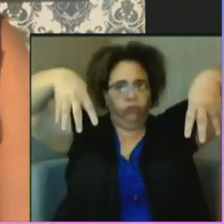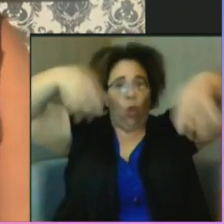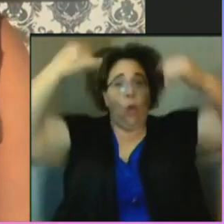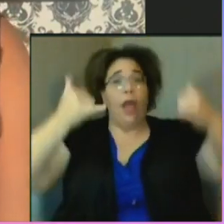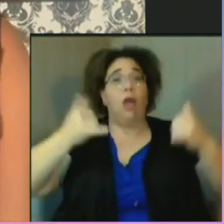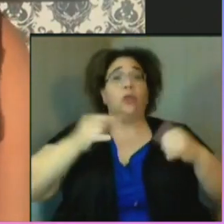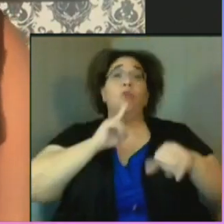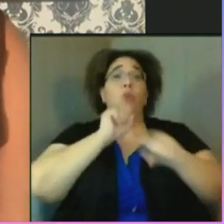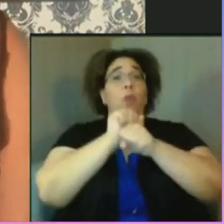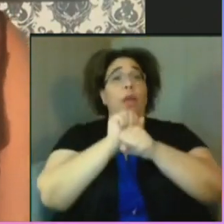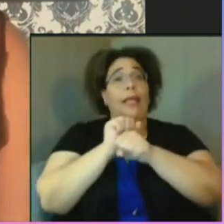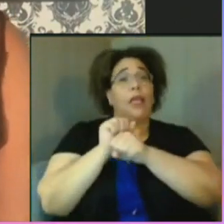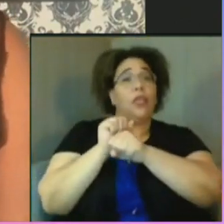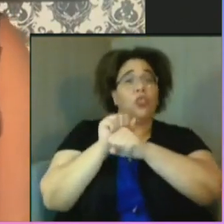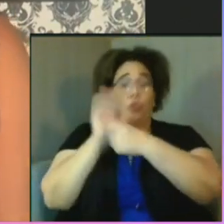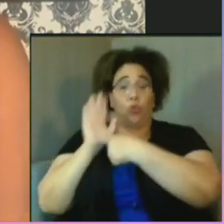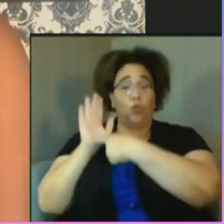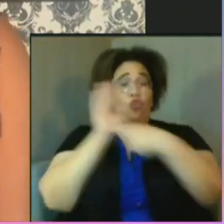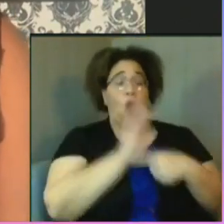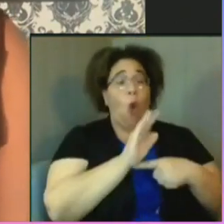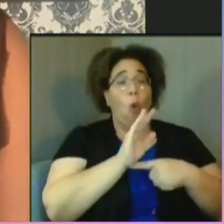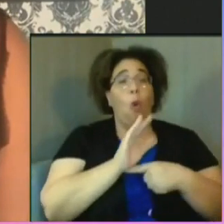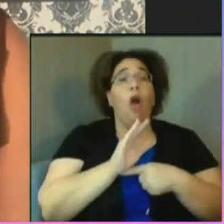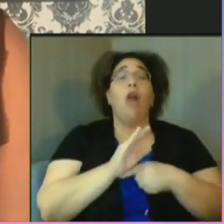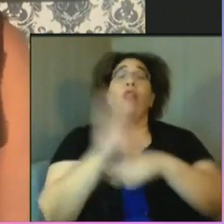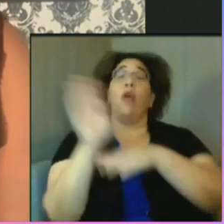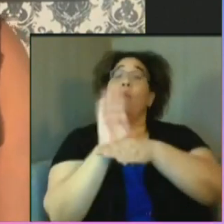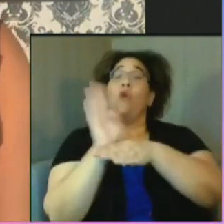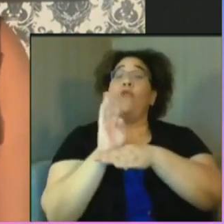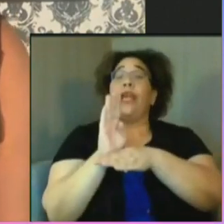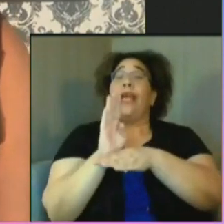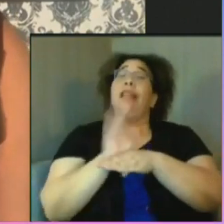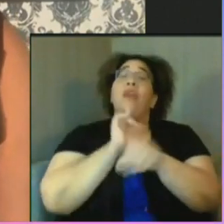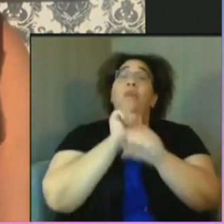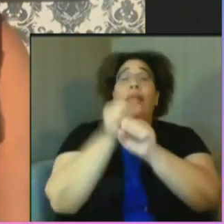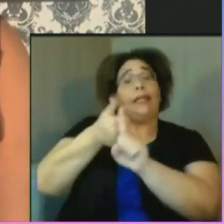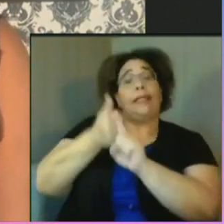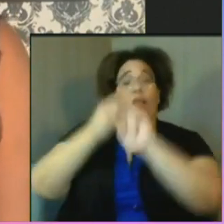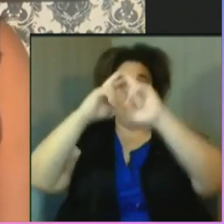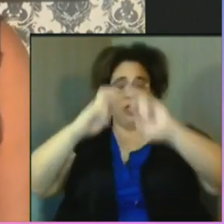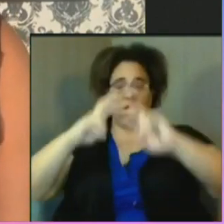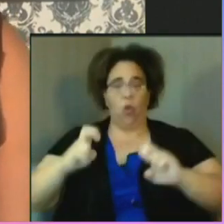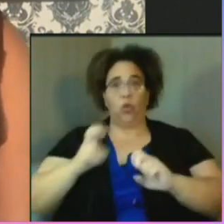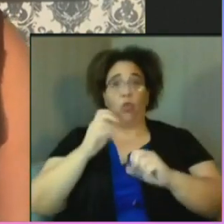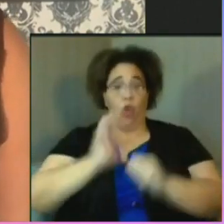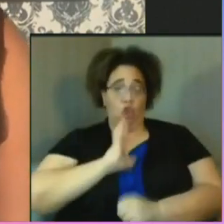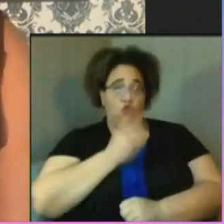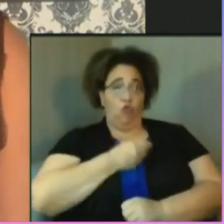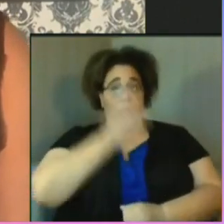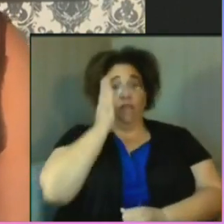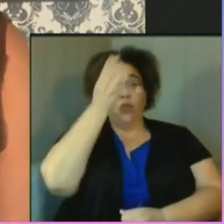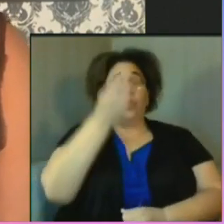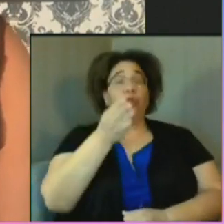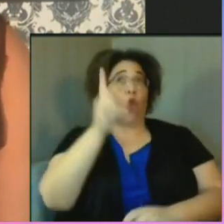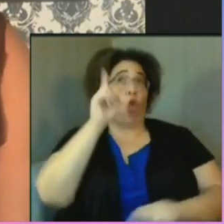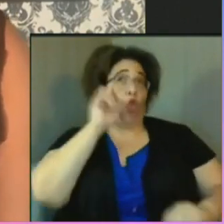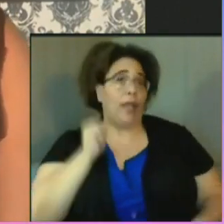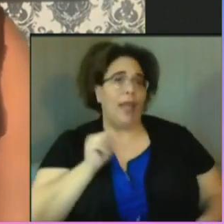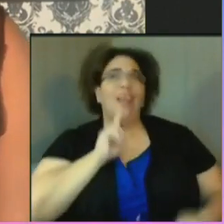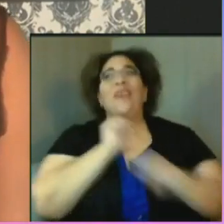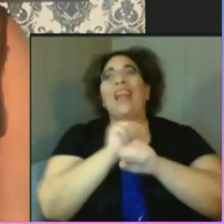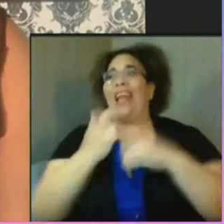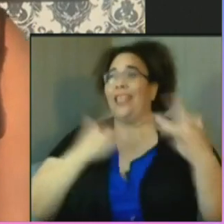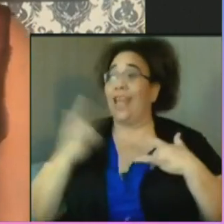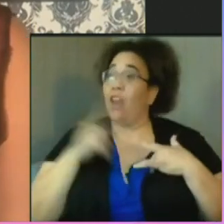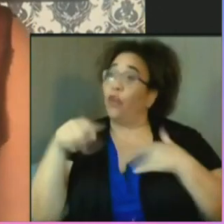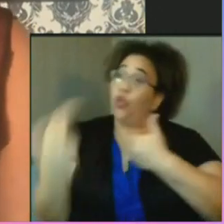premiere our film, The Future of Trans, which explores what trans futures look like. I'm super excited for you to come along with me in